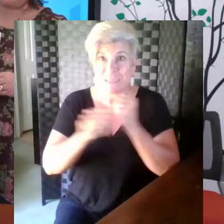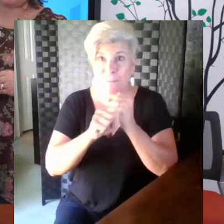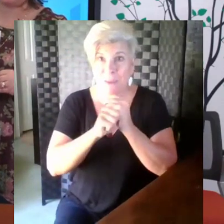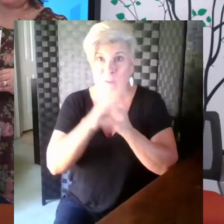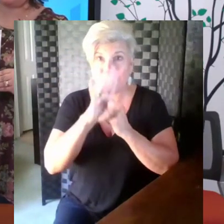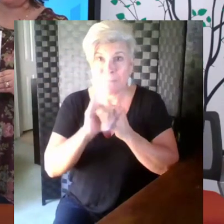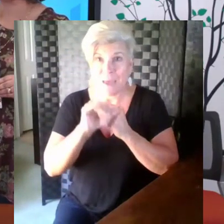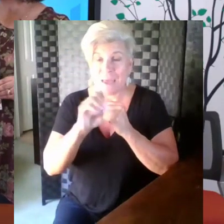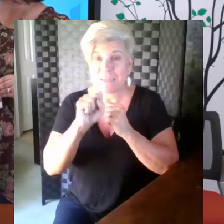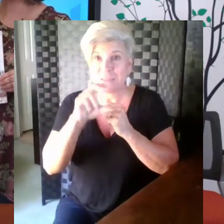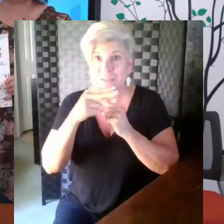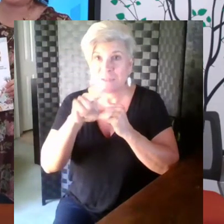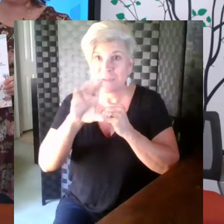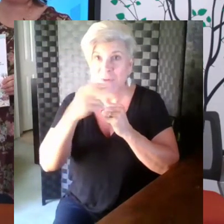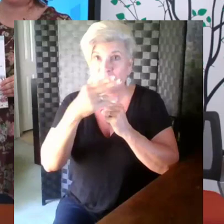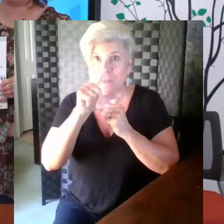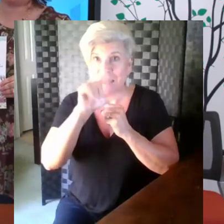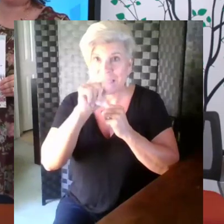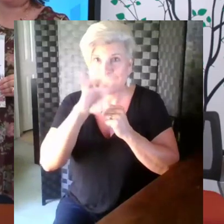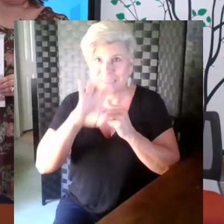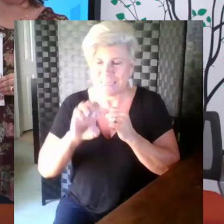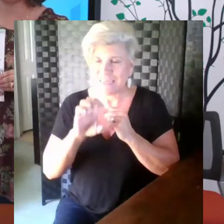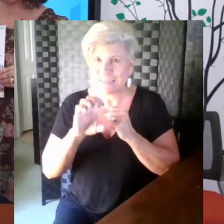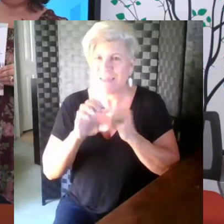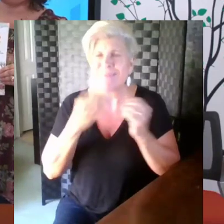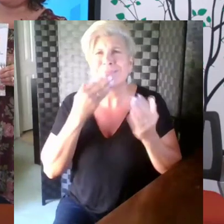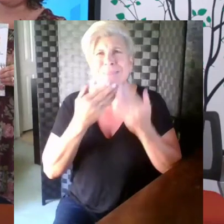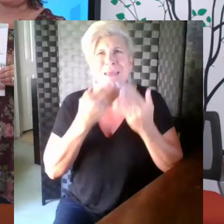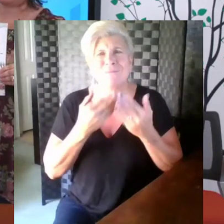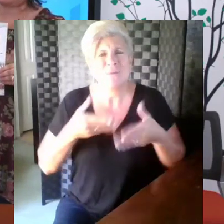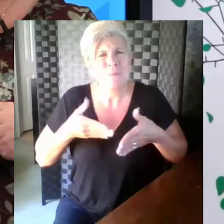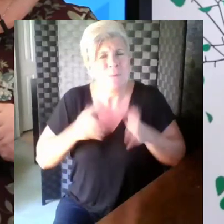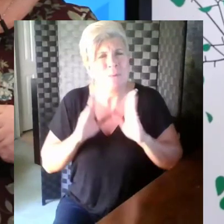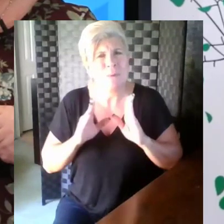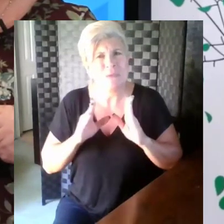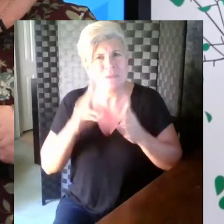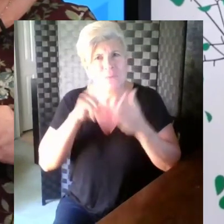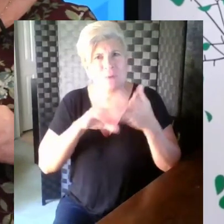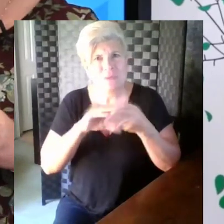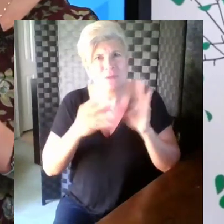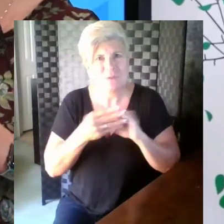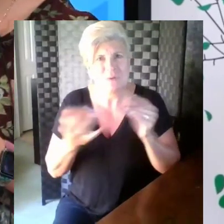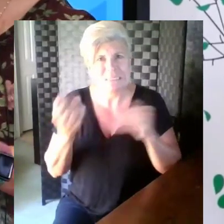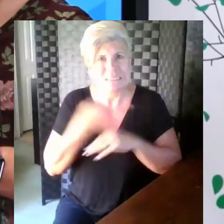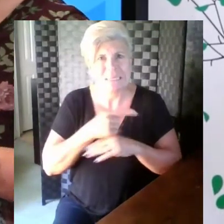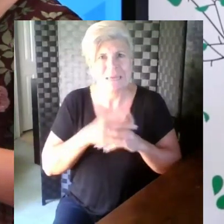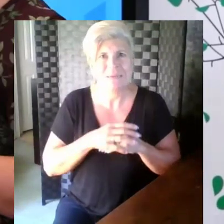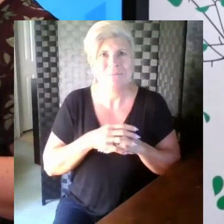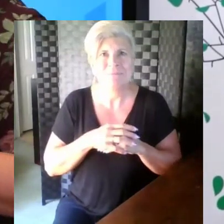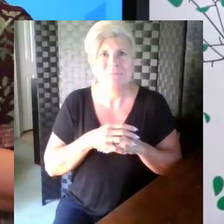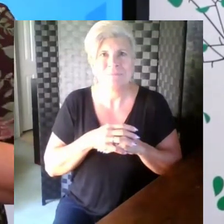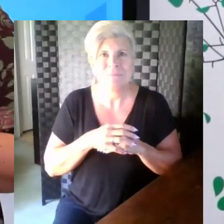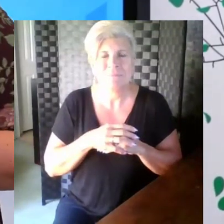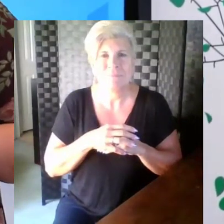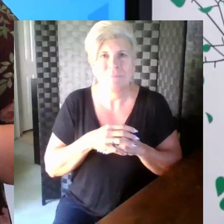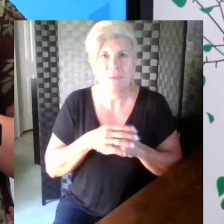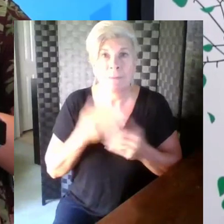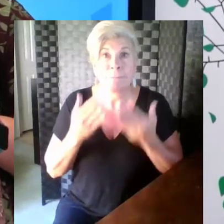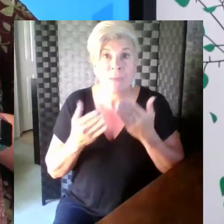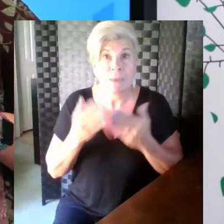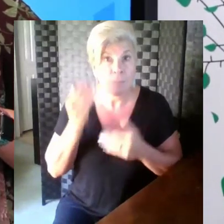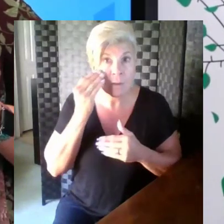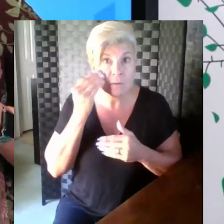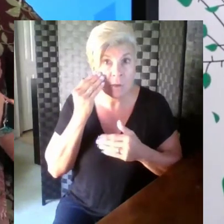by Scholastic, and a huge thanks goes out to Scholastic for letting us read this story today. Now, you might